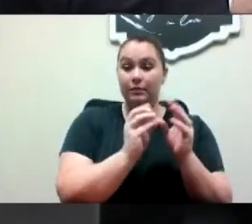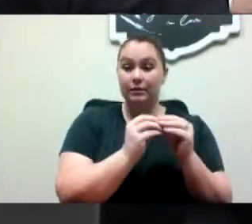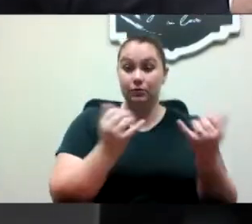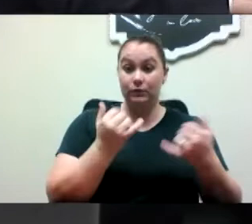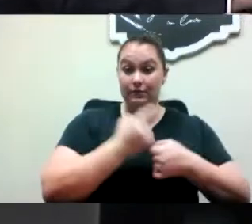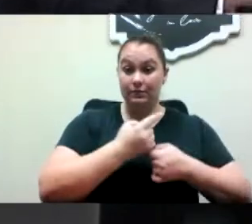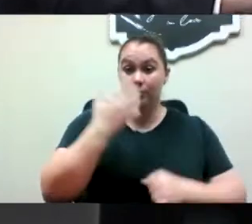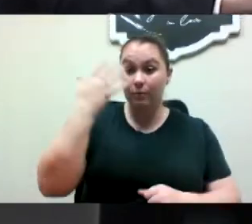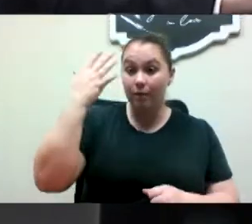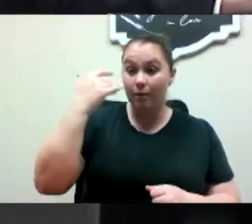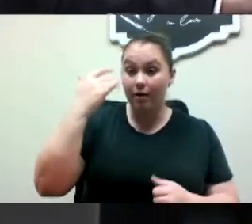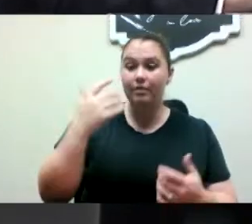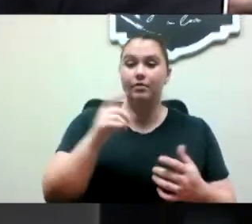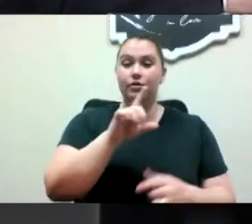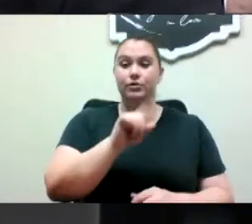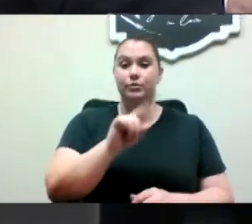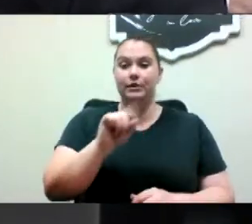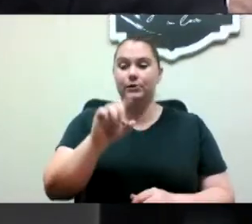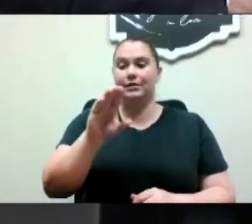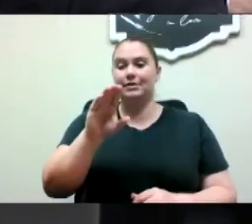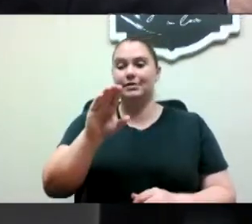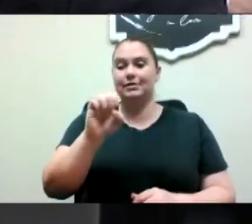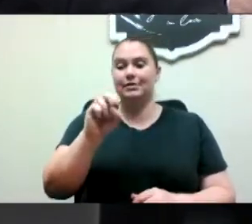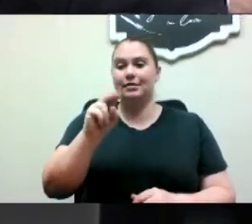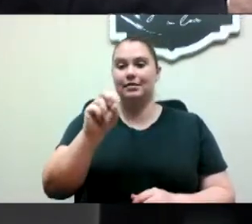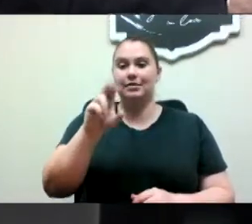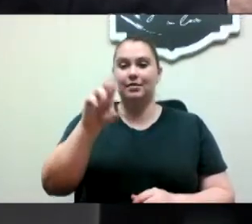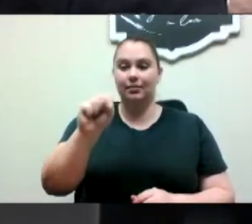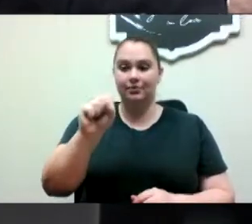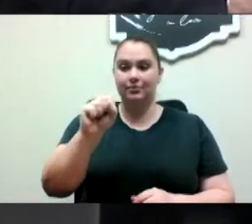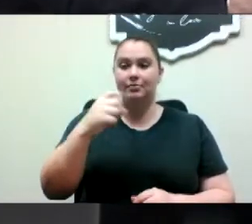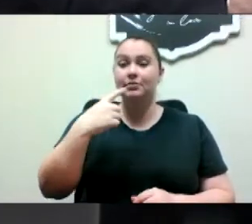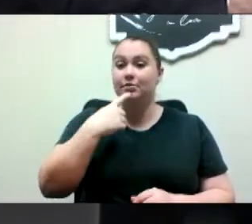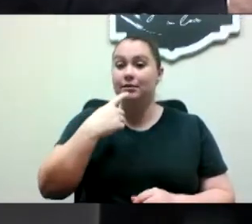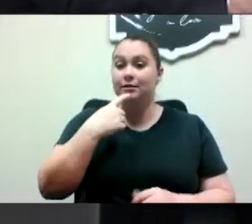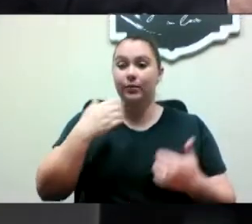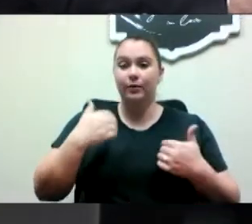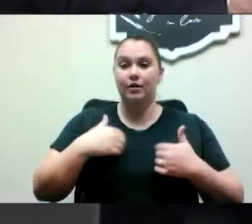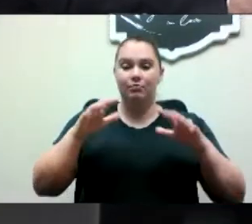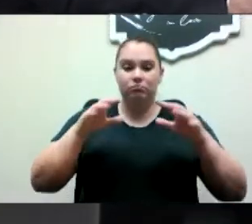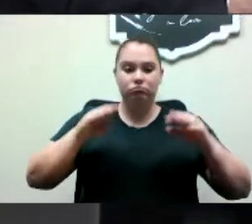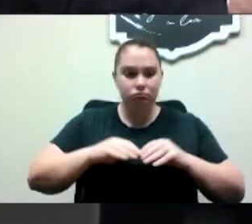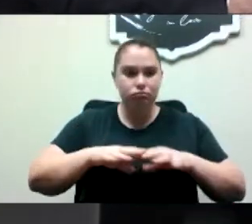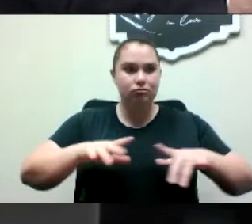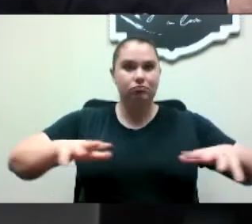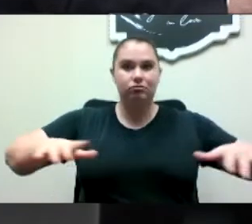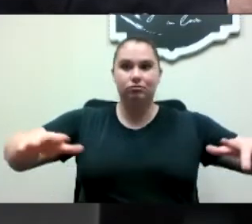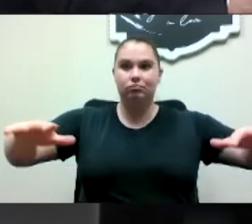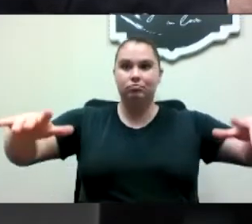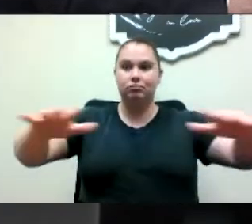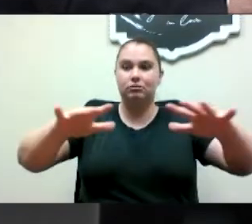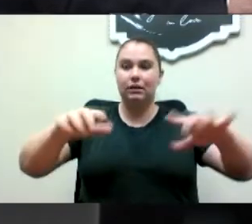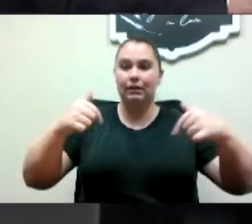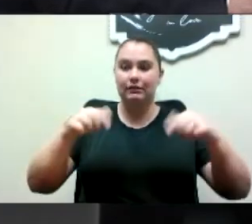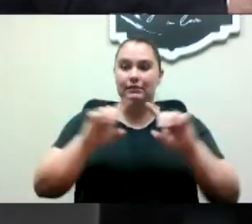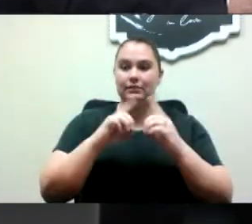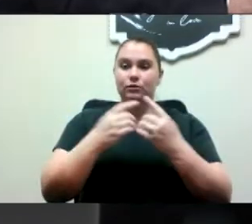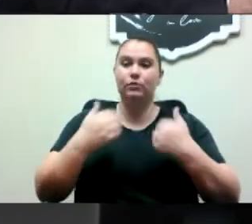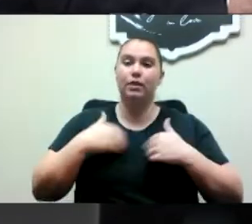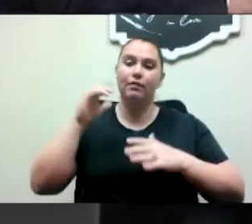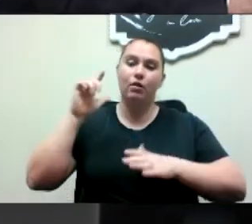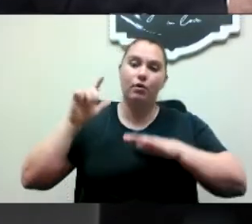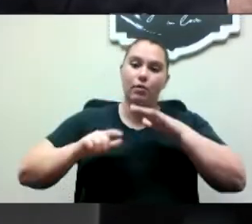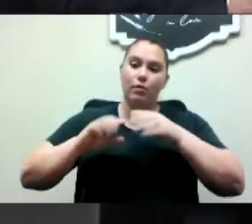the current lines, we have a spread between the district with the highest and the district with the lowest